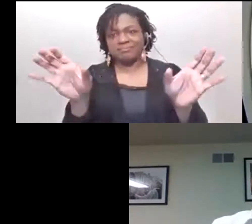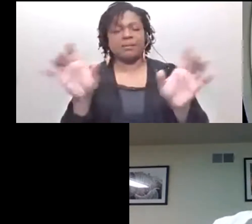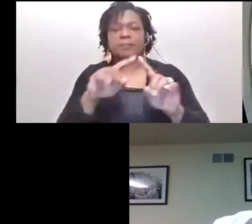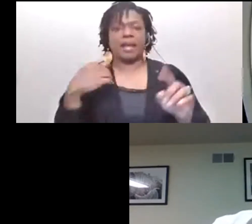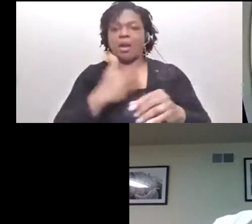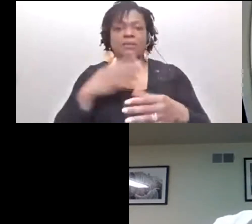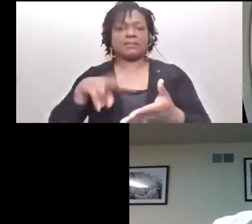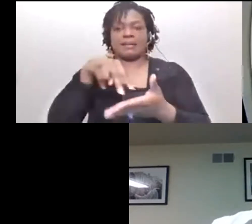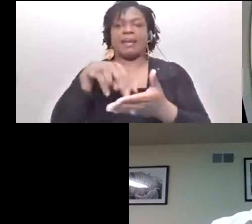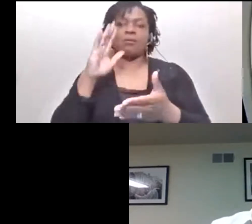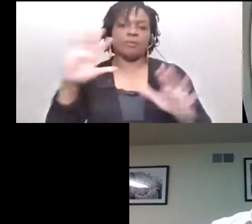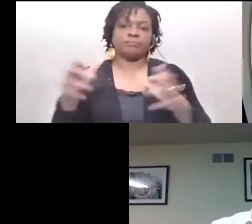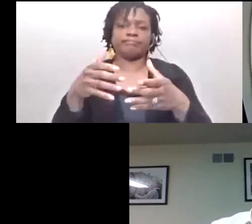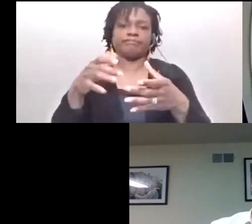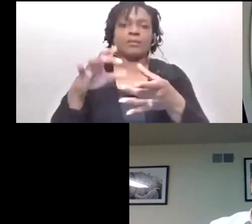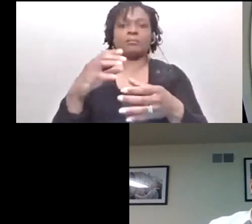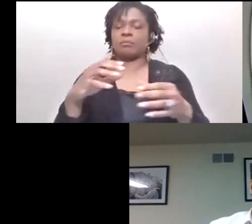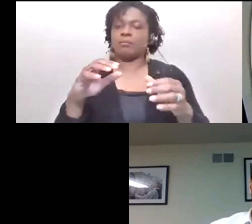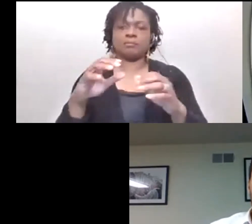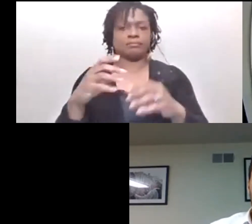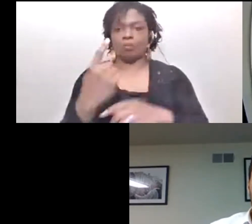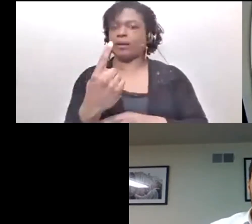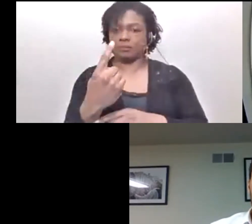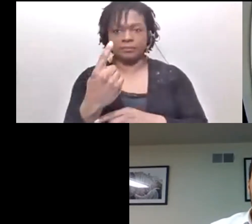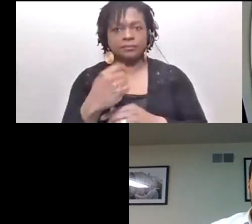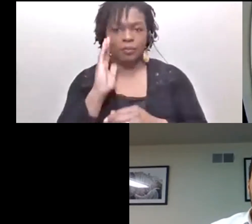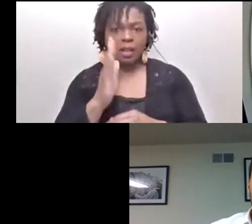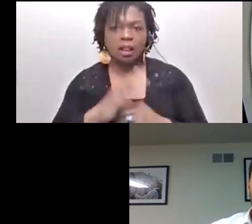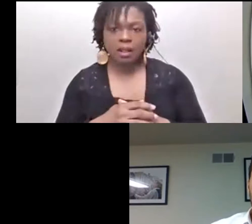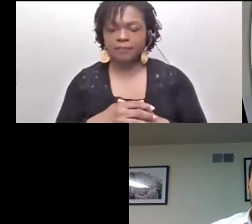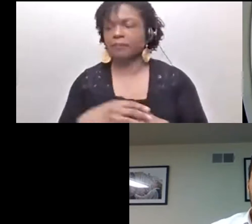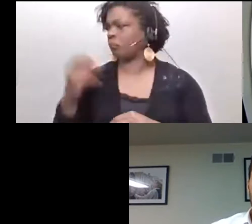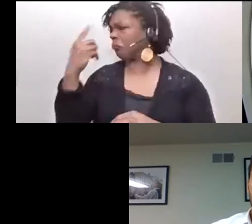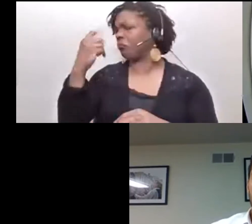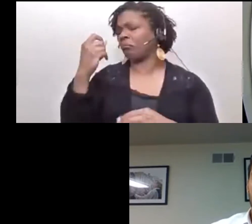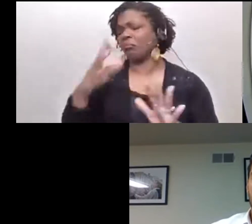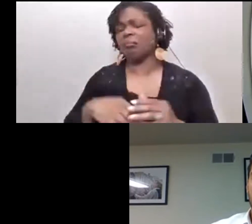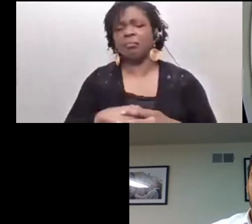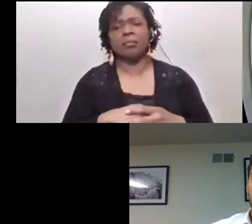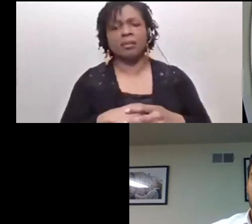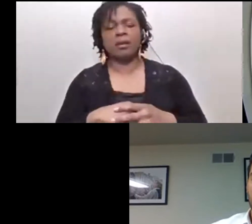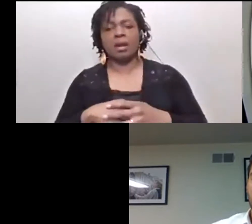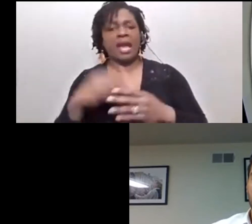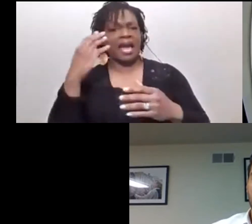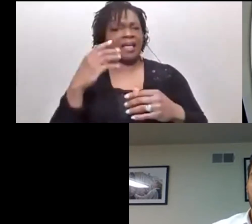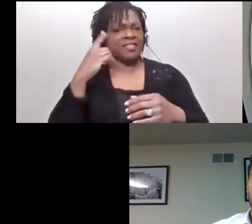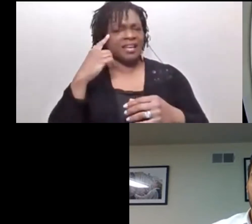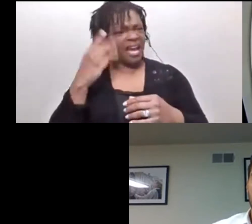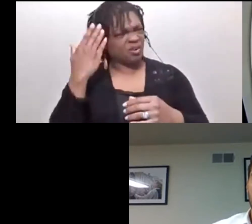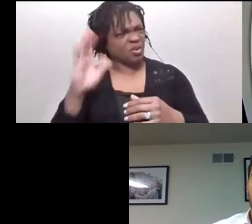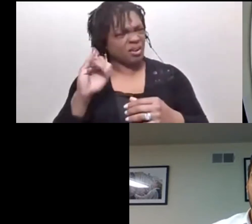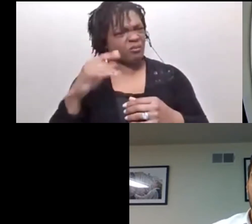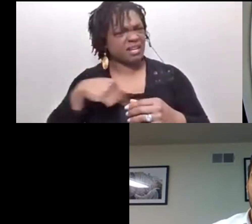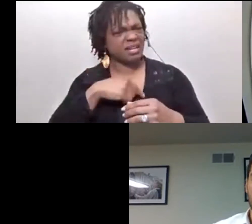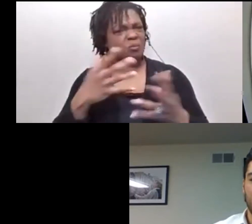understand completely. Okay. So I think, I don't know if we want to kind of vote on it, but I think what I'm